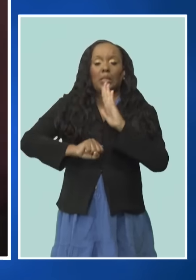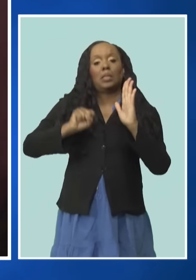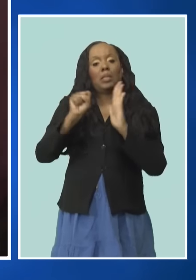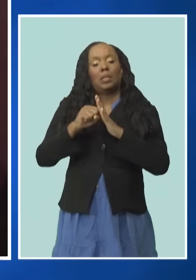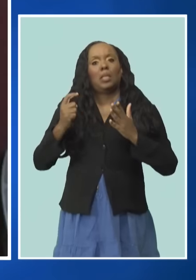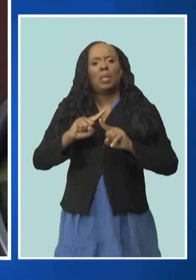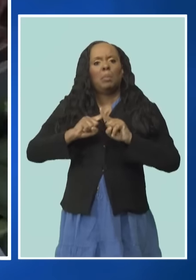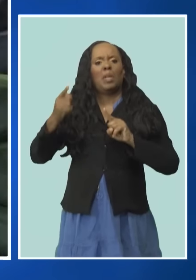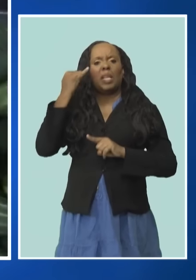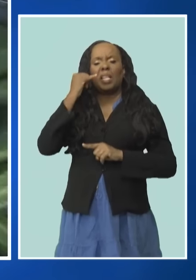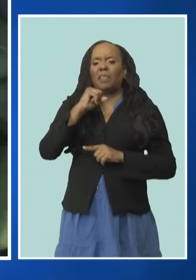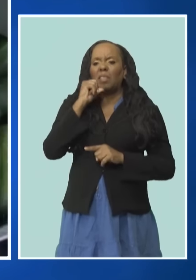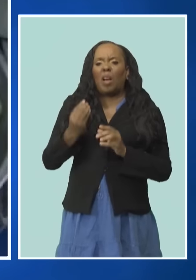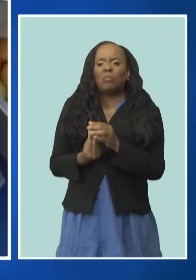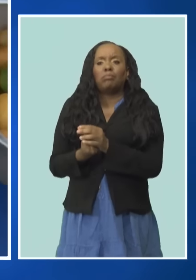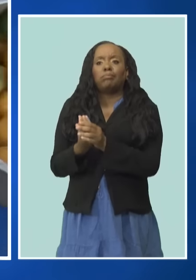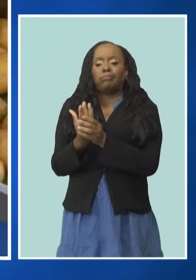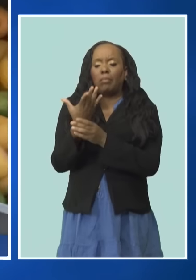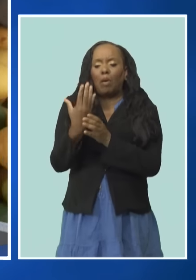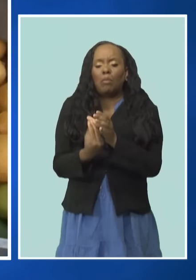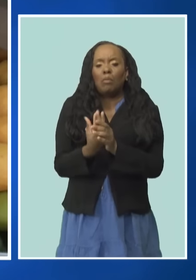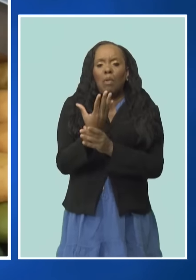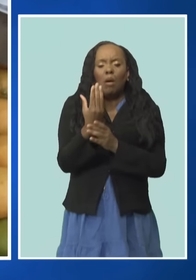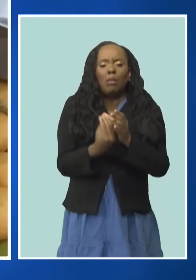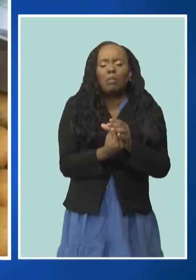any substantial amount of rain coming in soon,